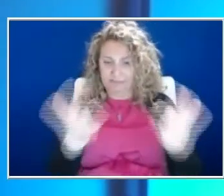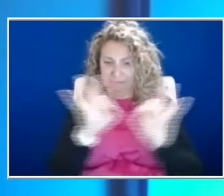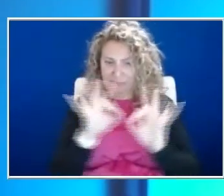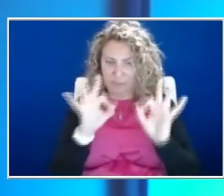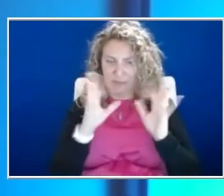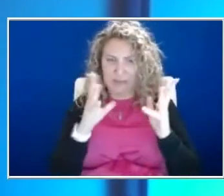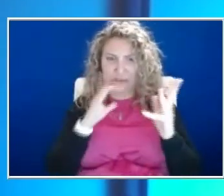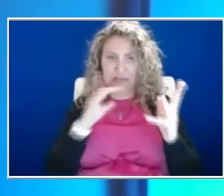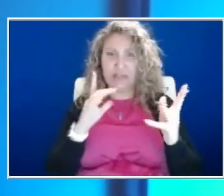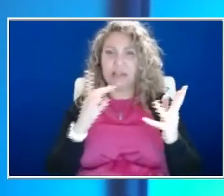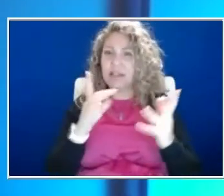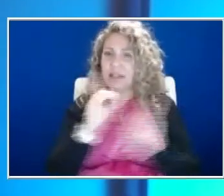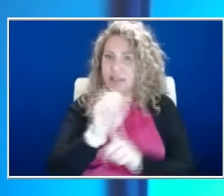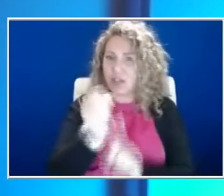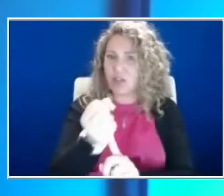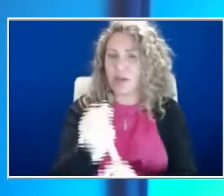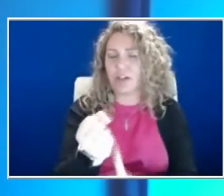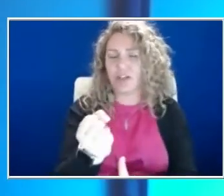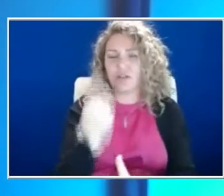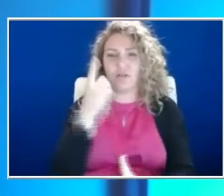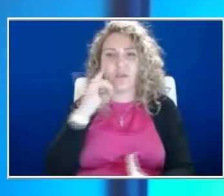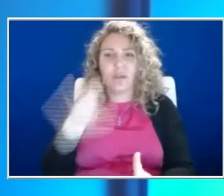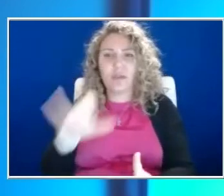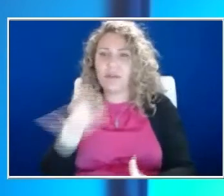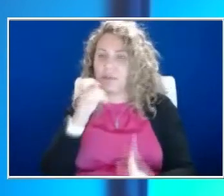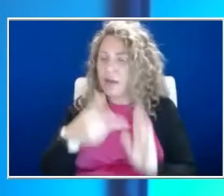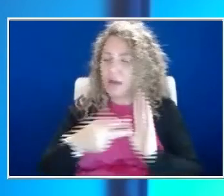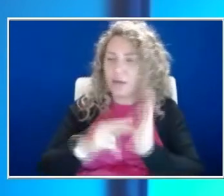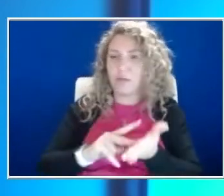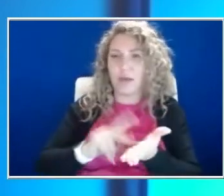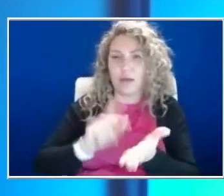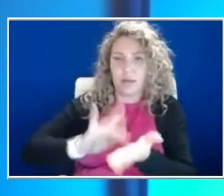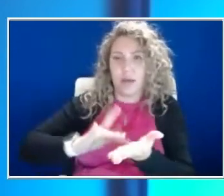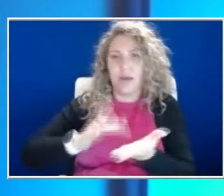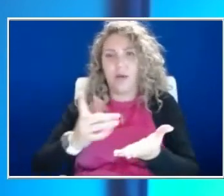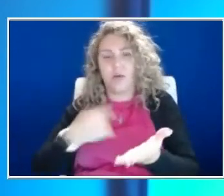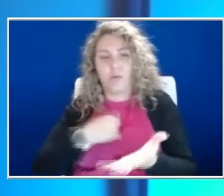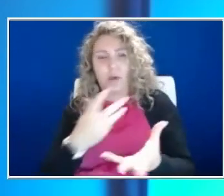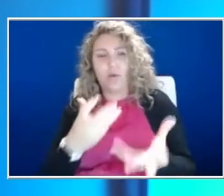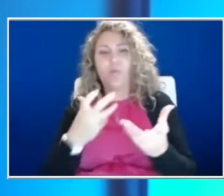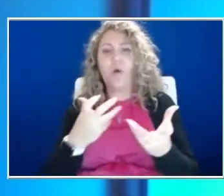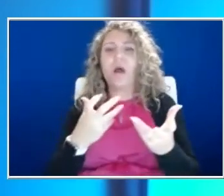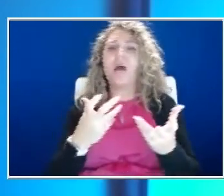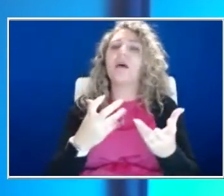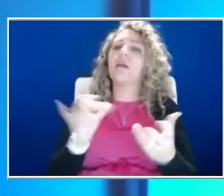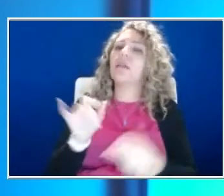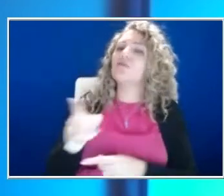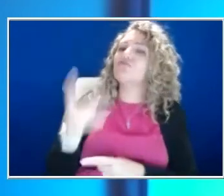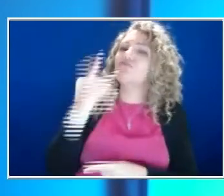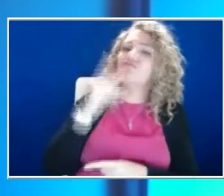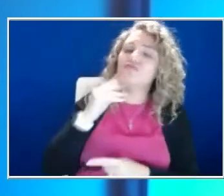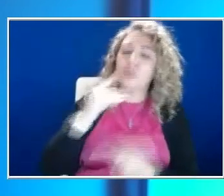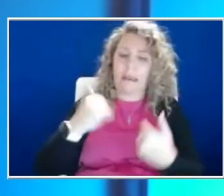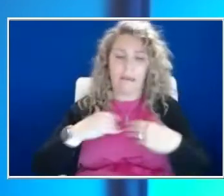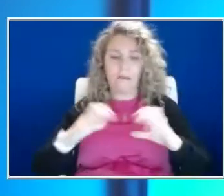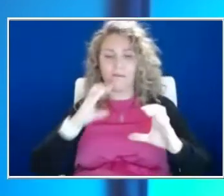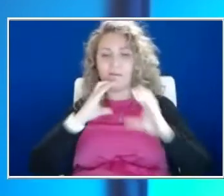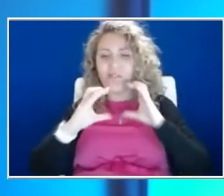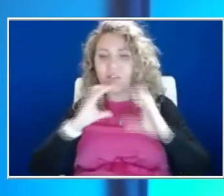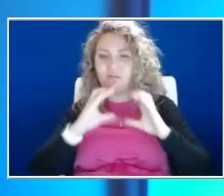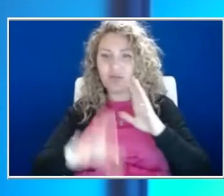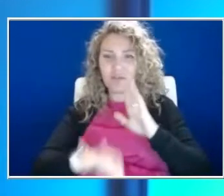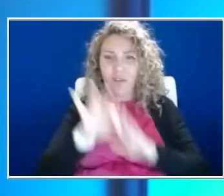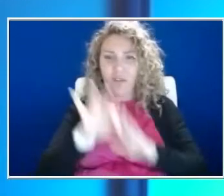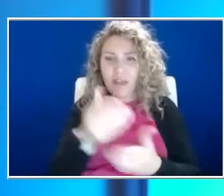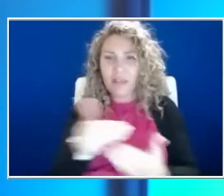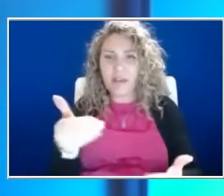going to medicate. We want, very much like what Shalena experienced, have the conversations, find those things that get you through